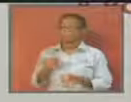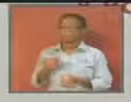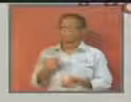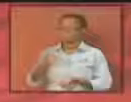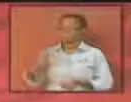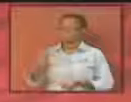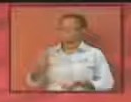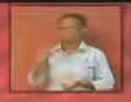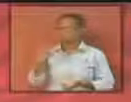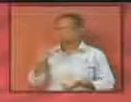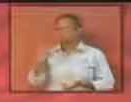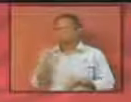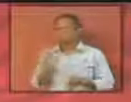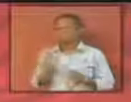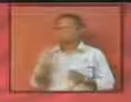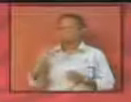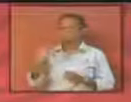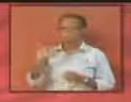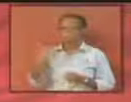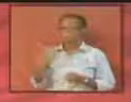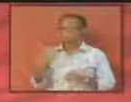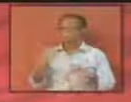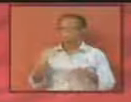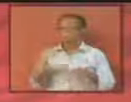graph, the second one that I showed?